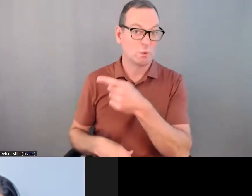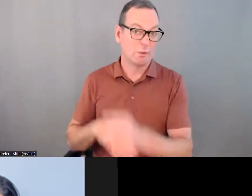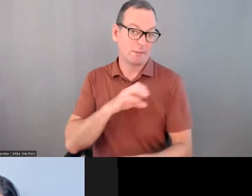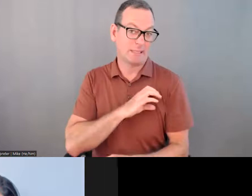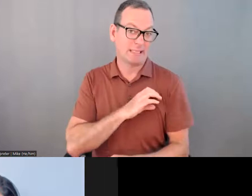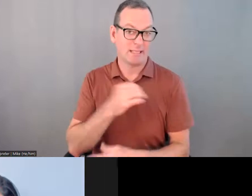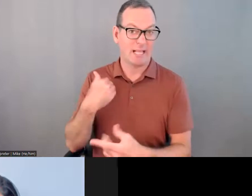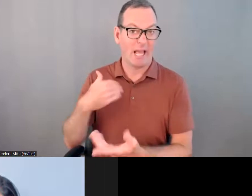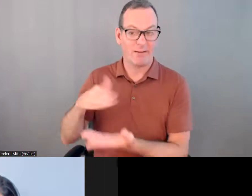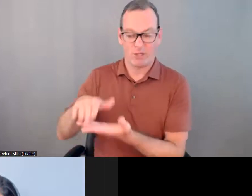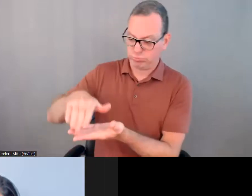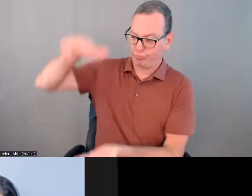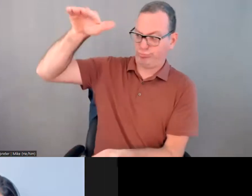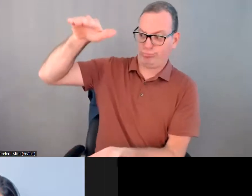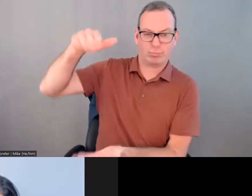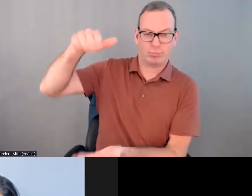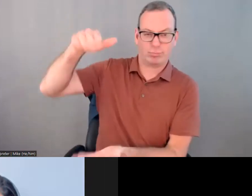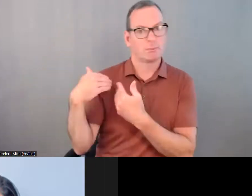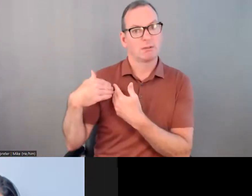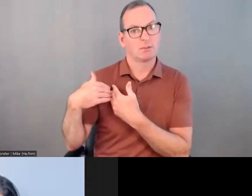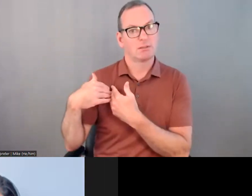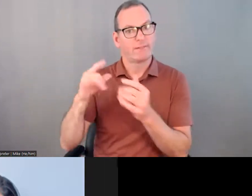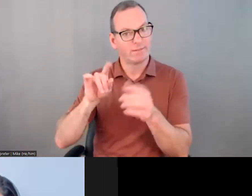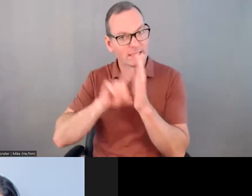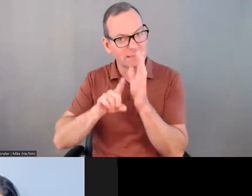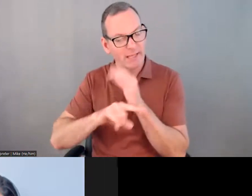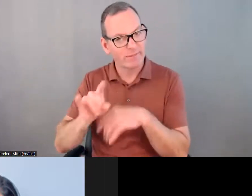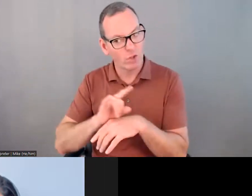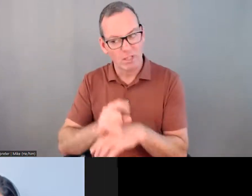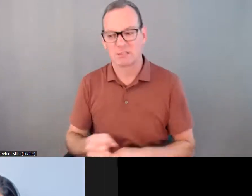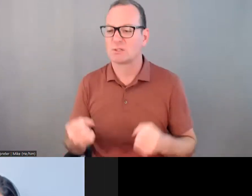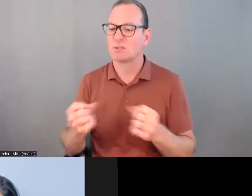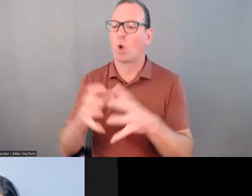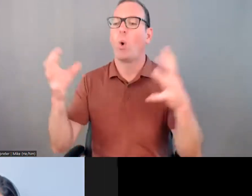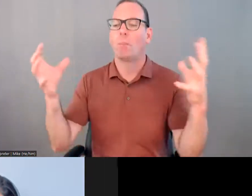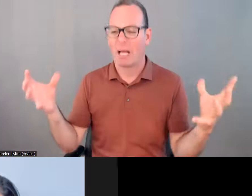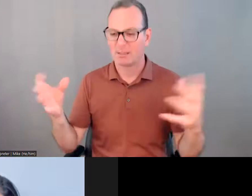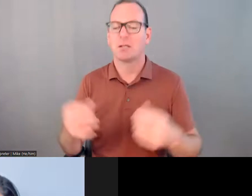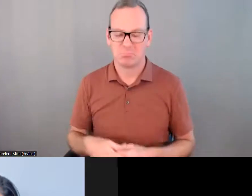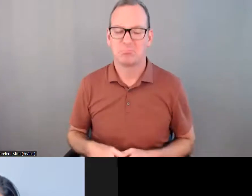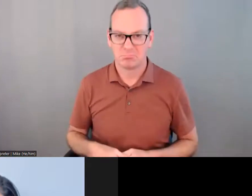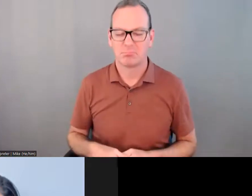in. It is highly still recommended, unfortunately, that they get reported. There are